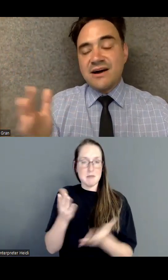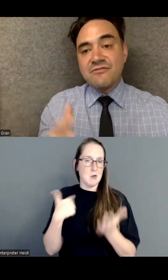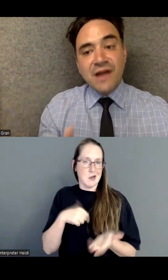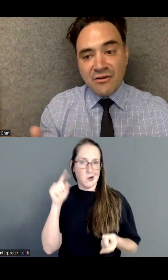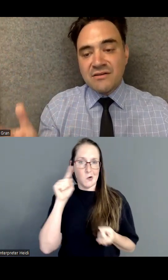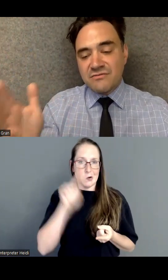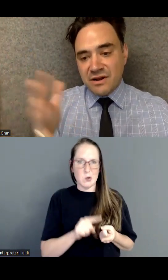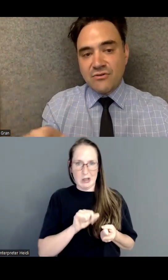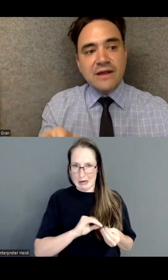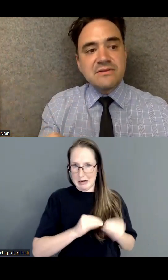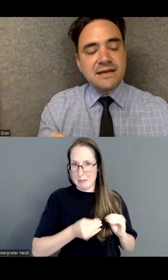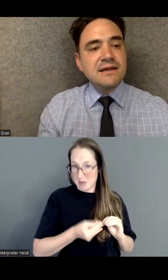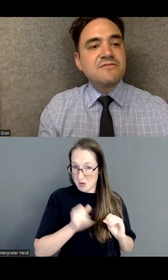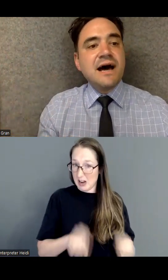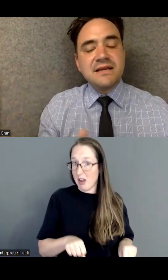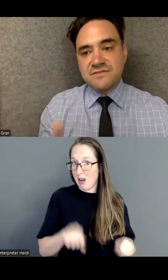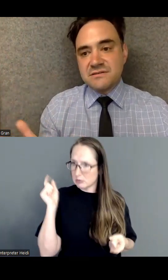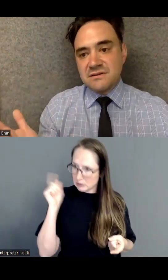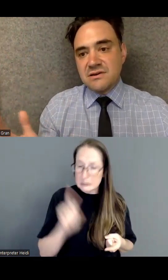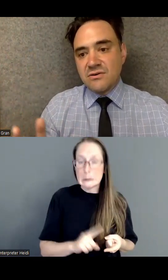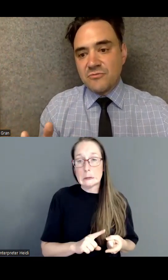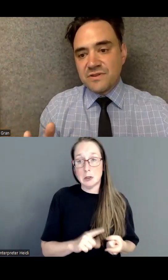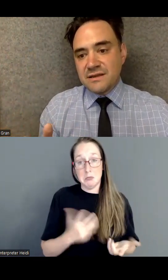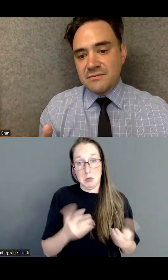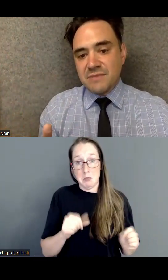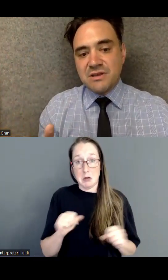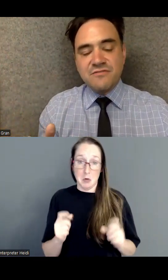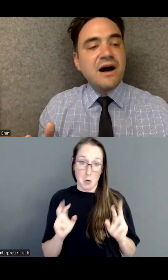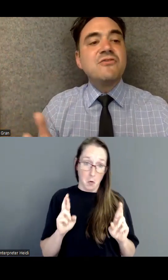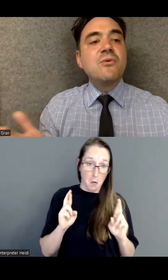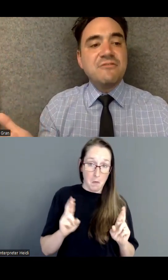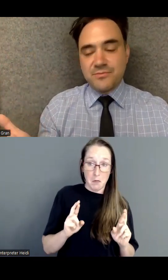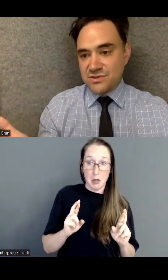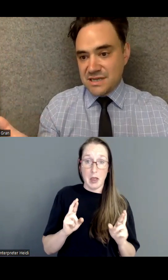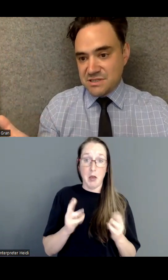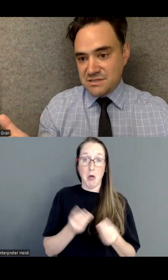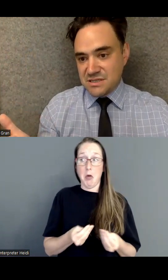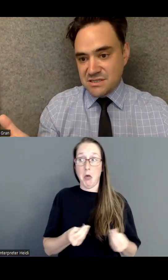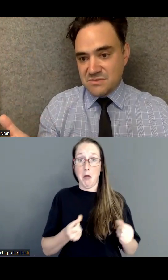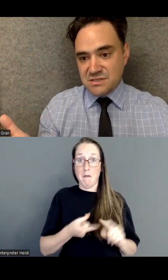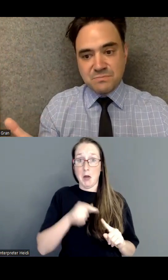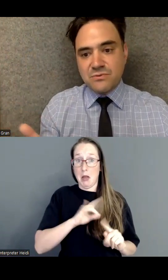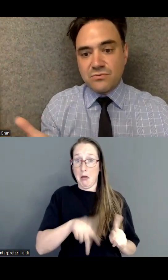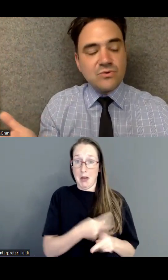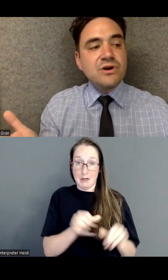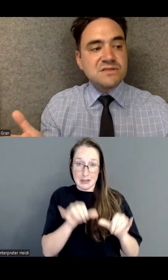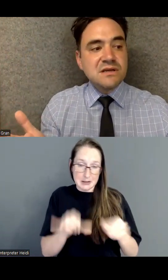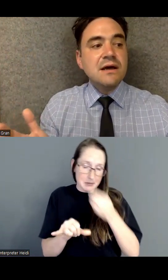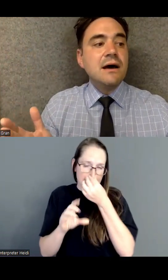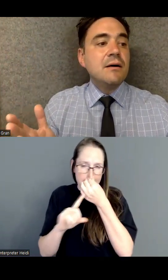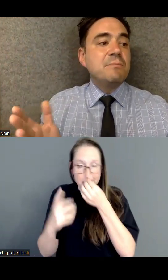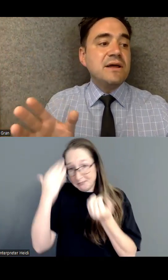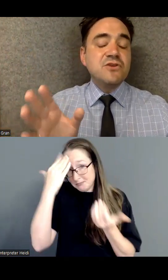that down very, very greatly, if not even, hopefully maybe evolve away from those types of systems, but who